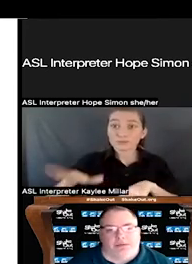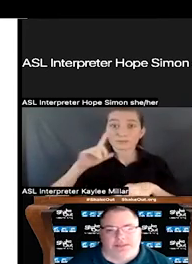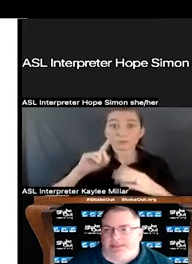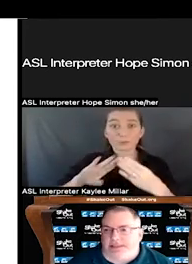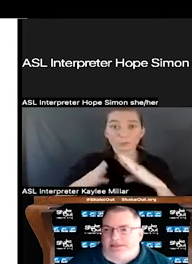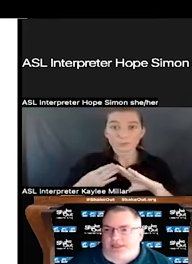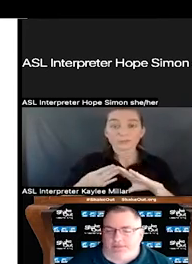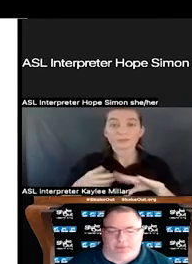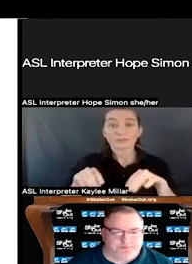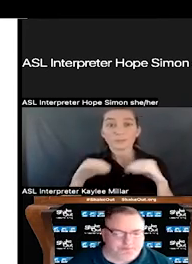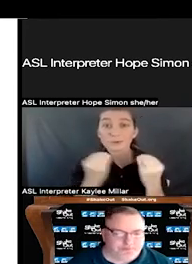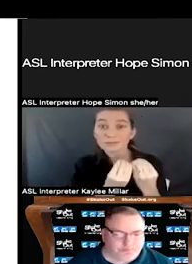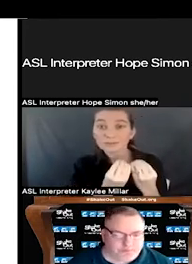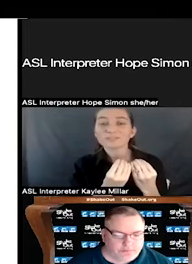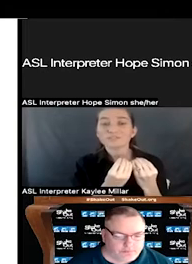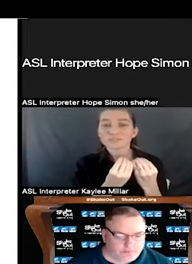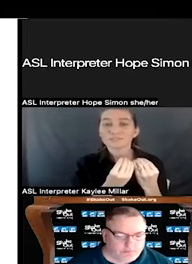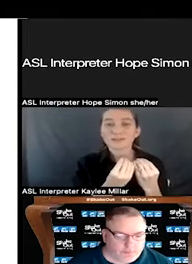our recipients have done.